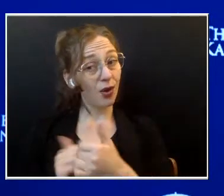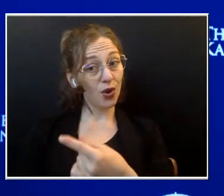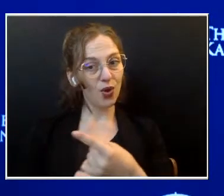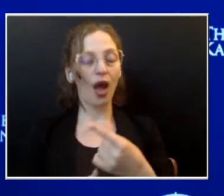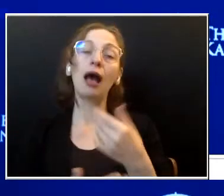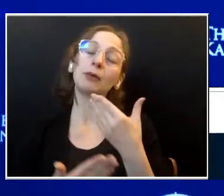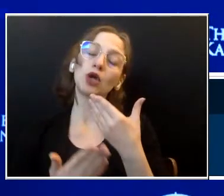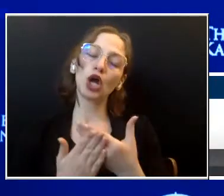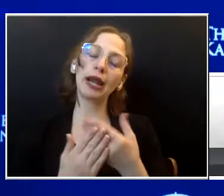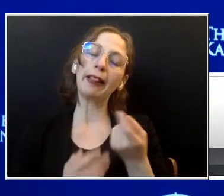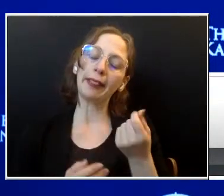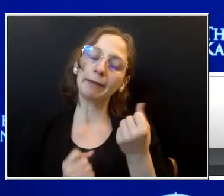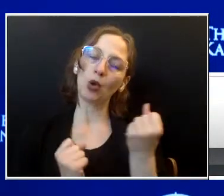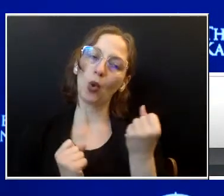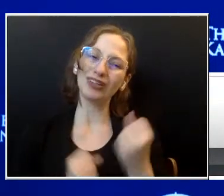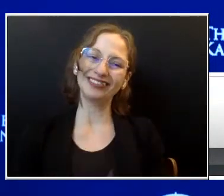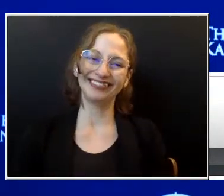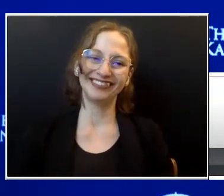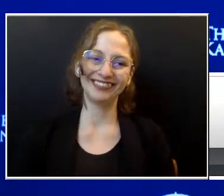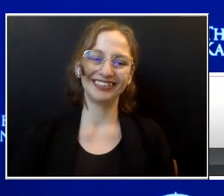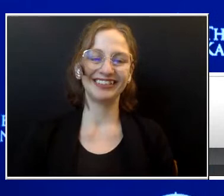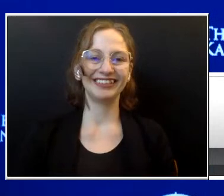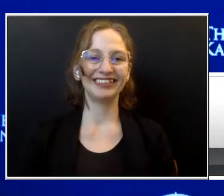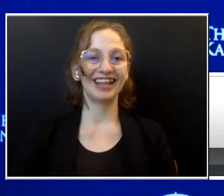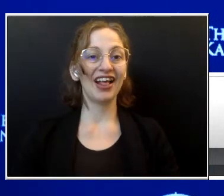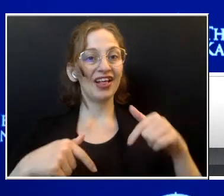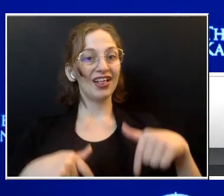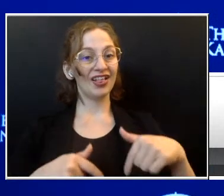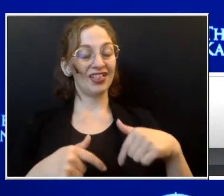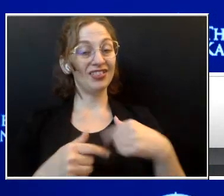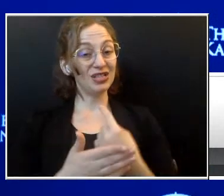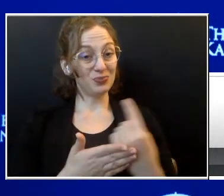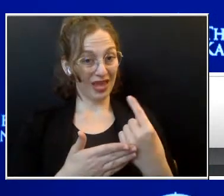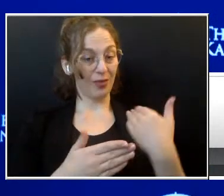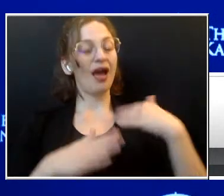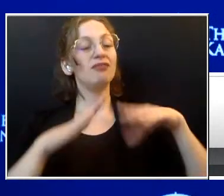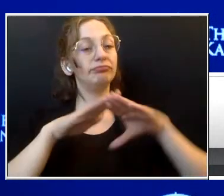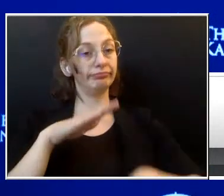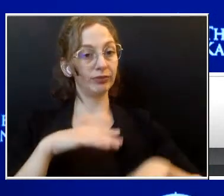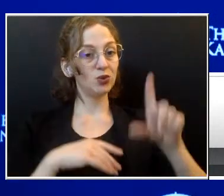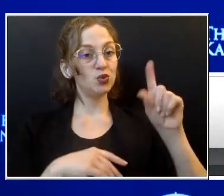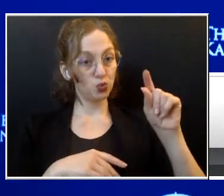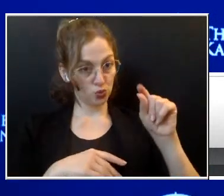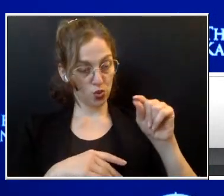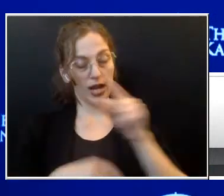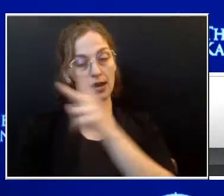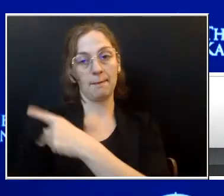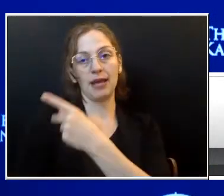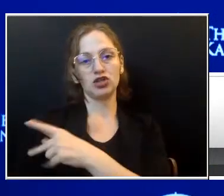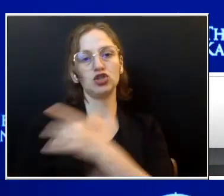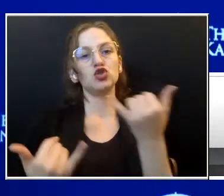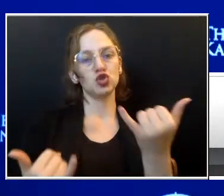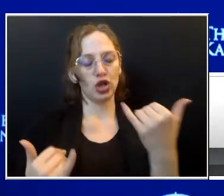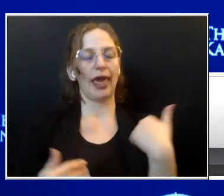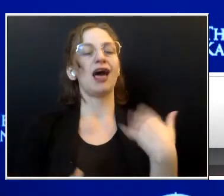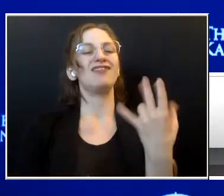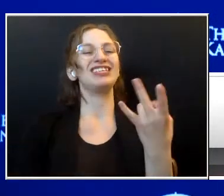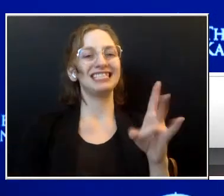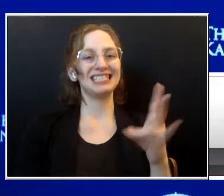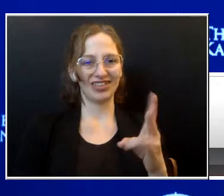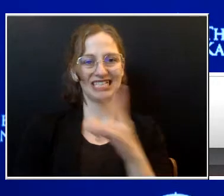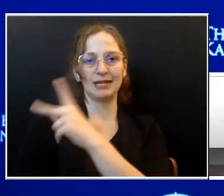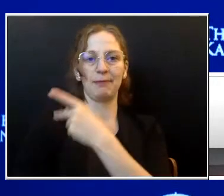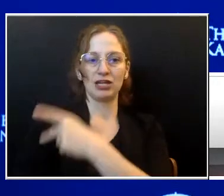this week we have under 20 patients. We have 17 active patients in the hospital with COVID. Still really nothing as